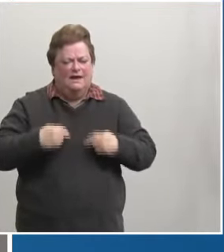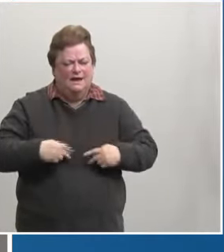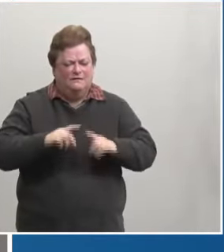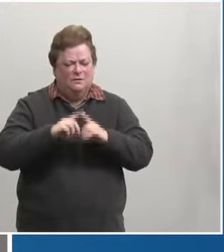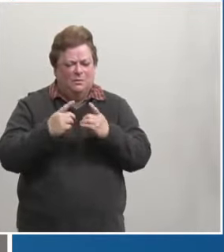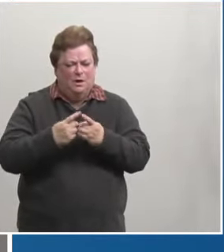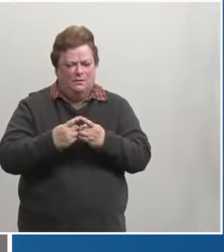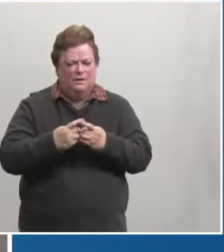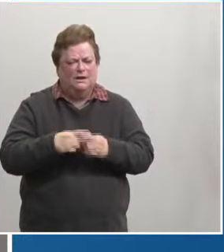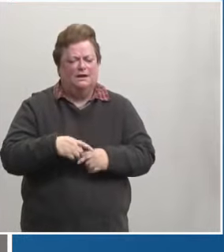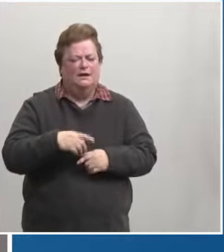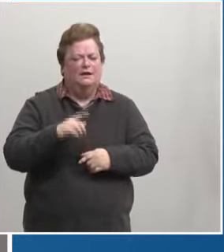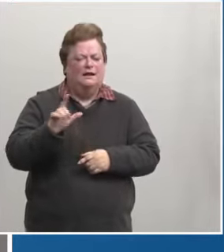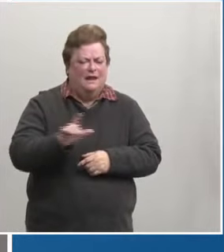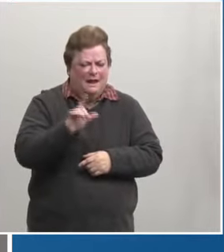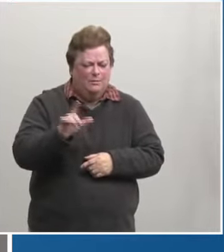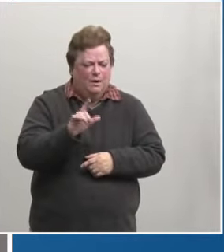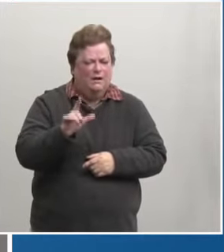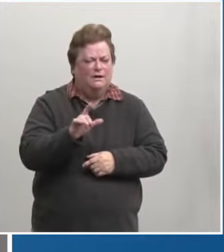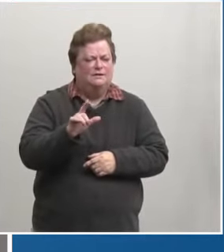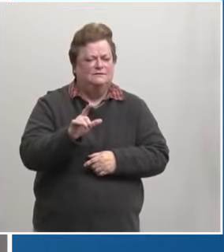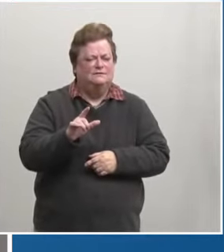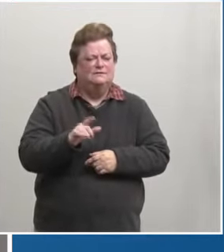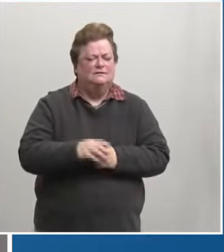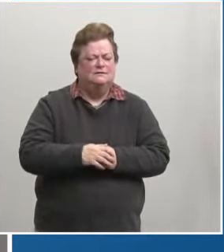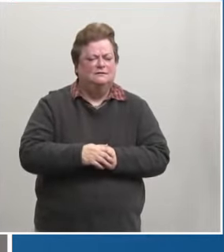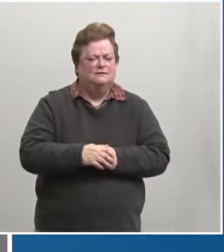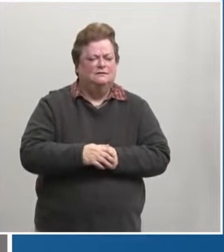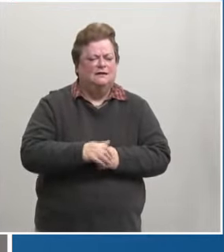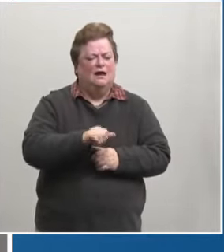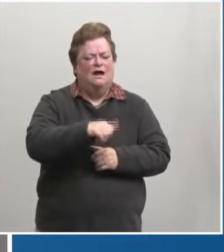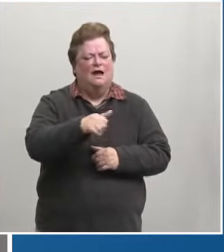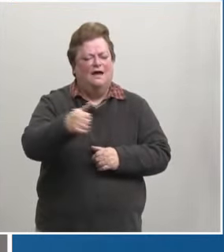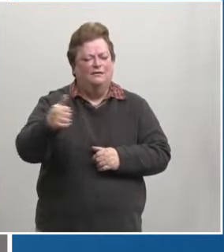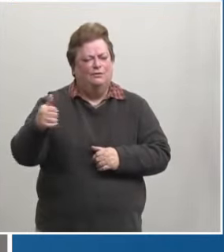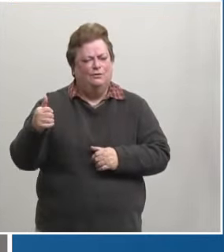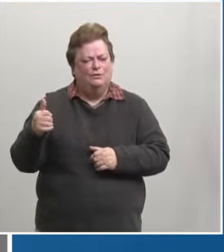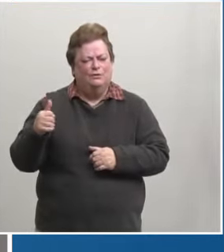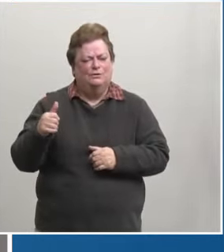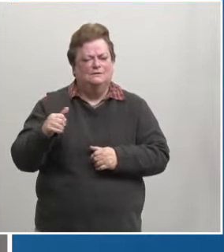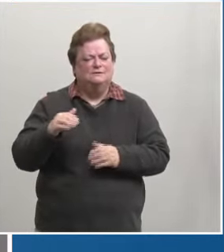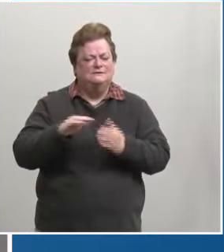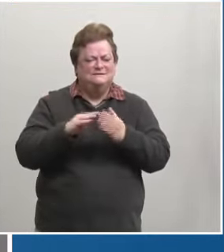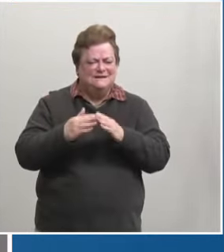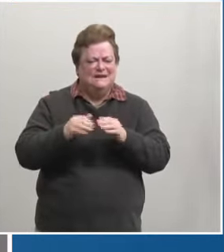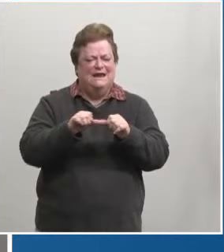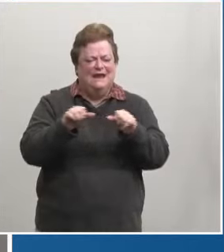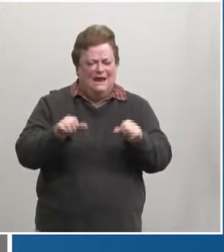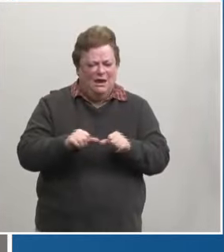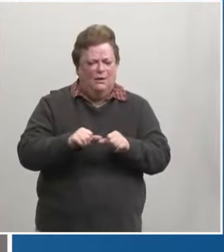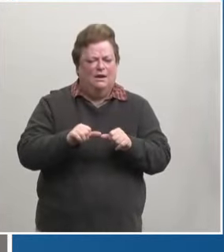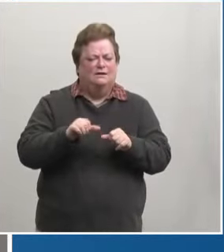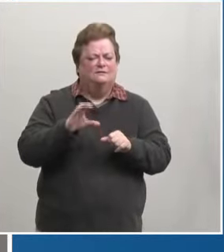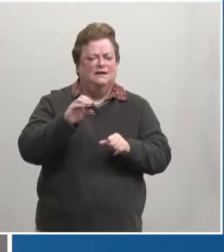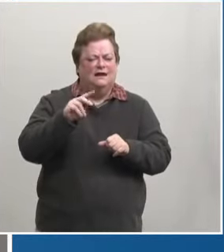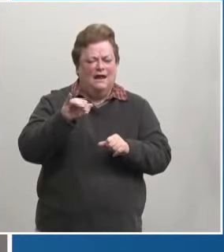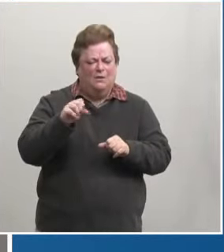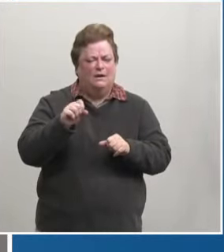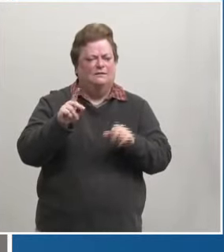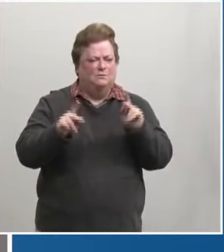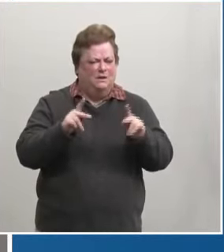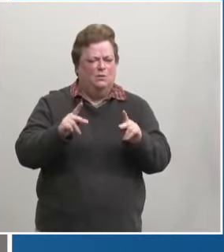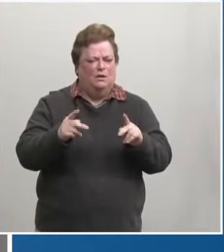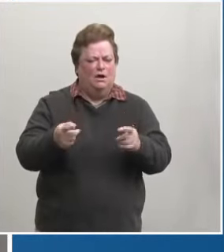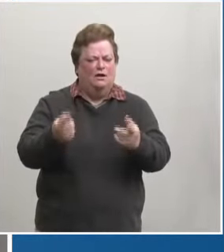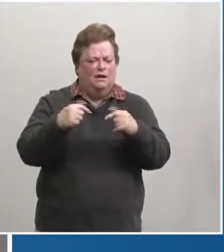aging, library, multiple other city areas and county individuals